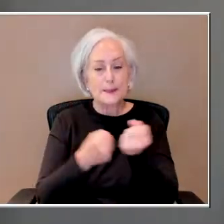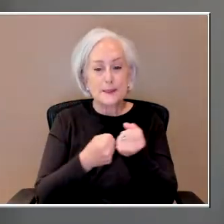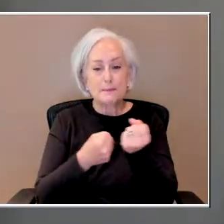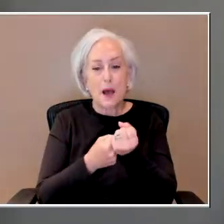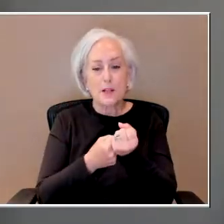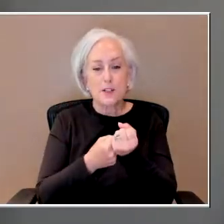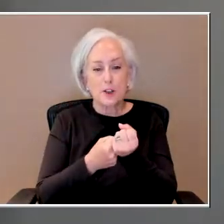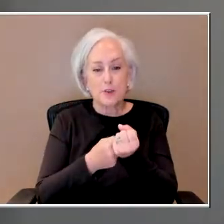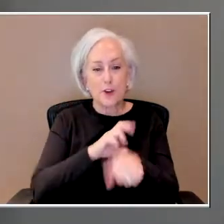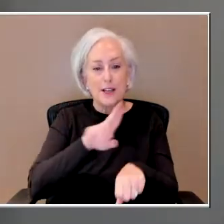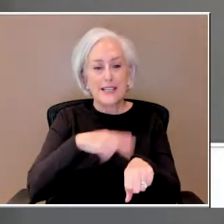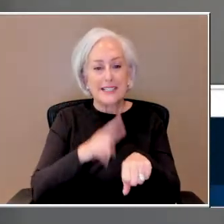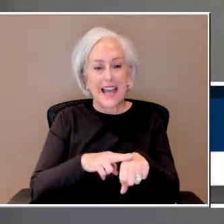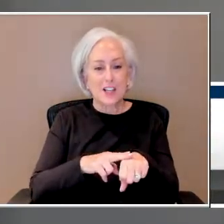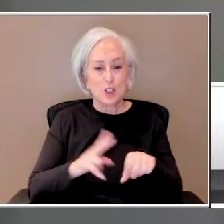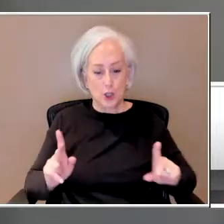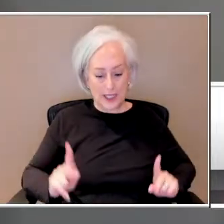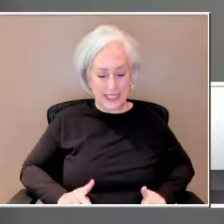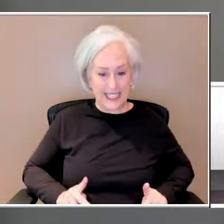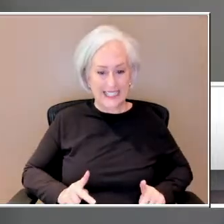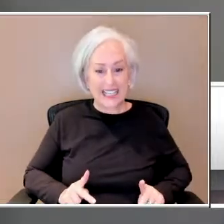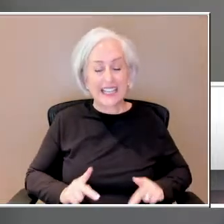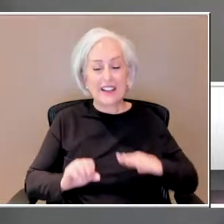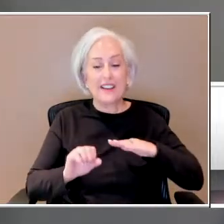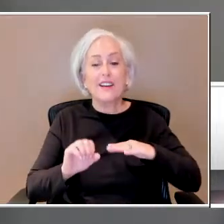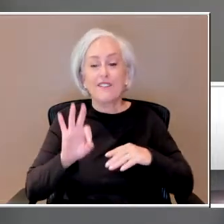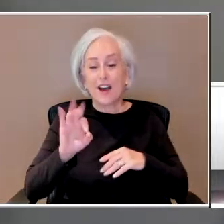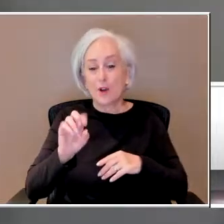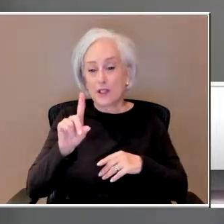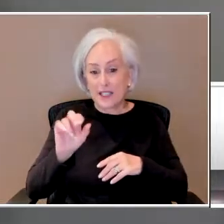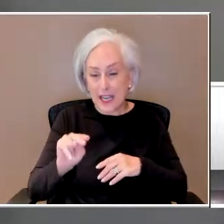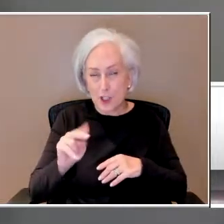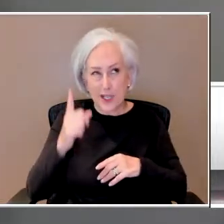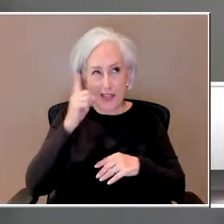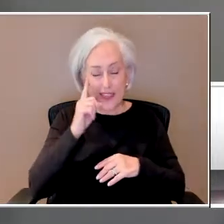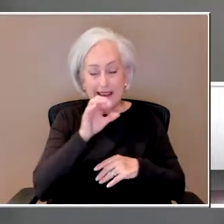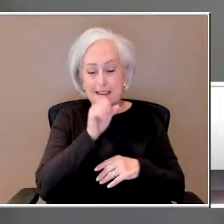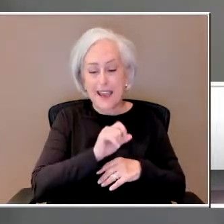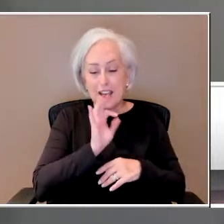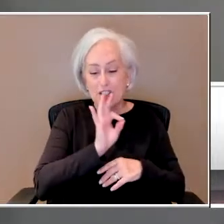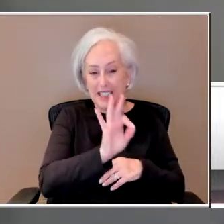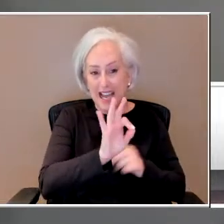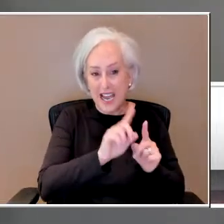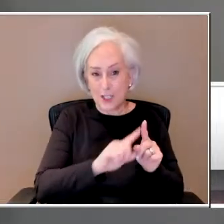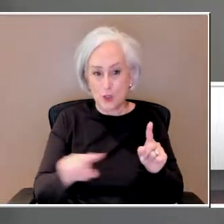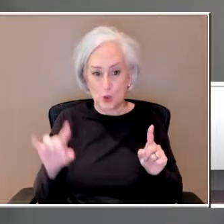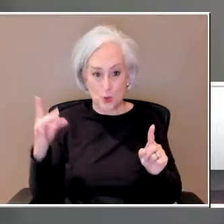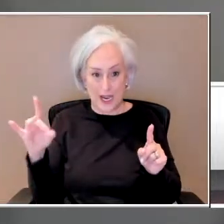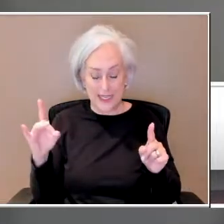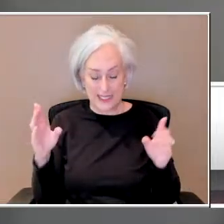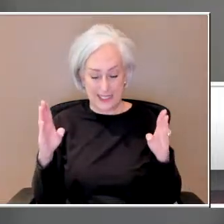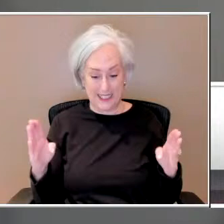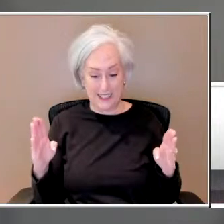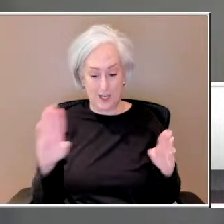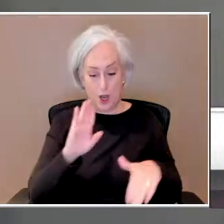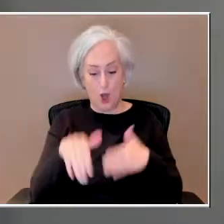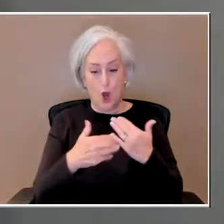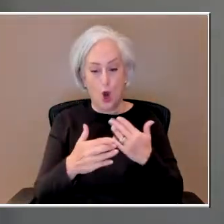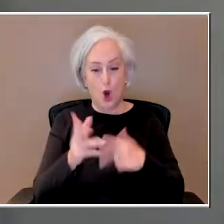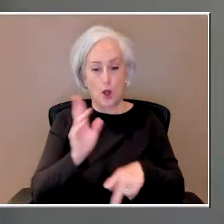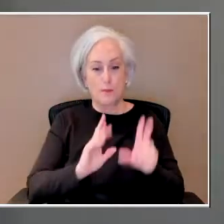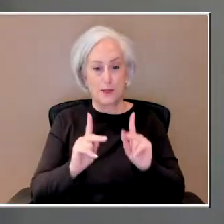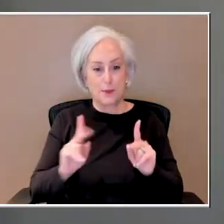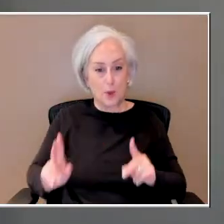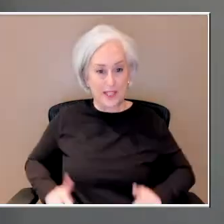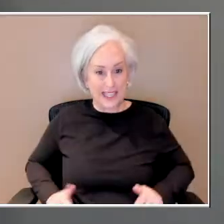for age 9 and older, 9 to 18, and it's all kidney patients. This year, Brennan turns